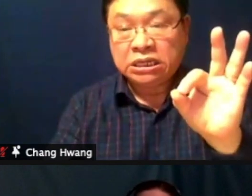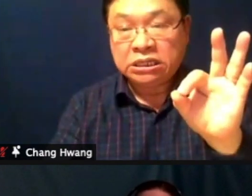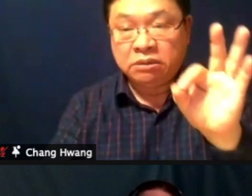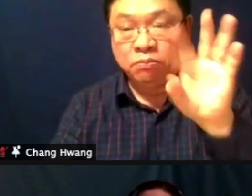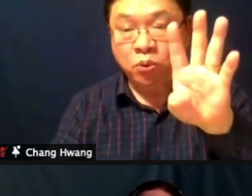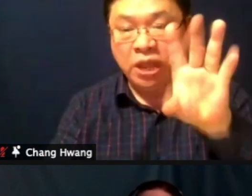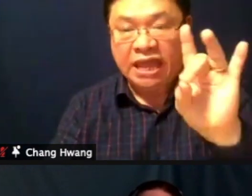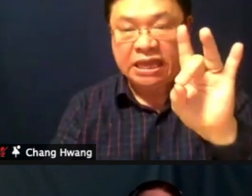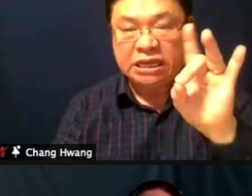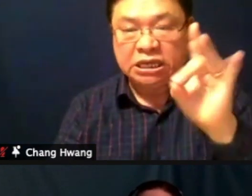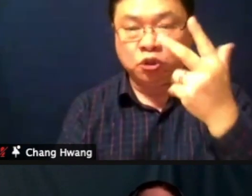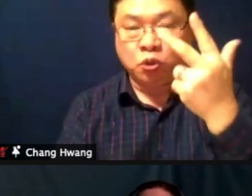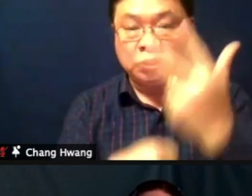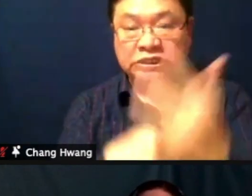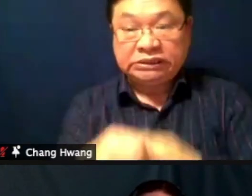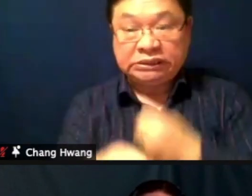1945 to